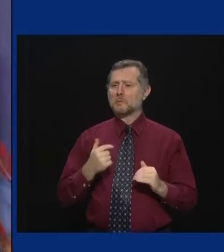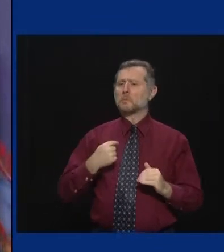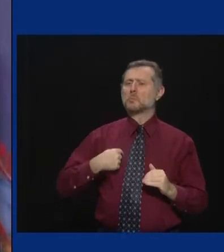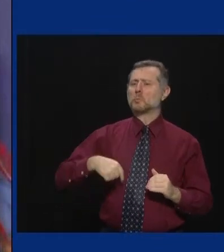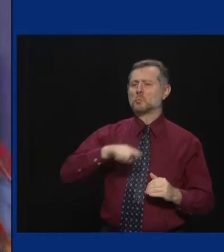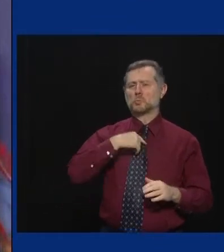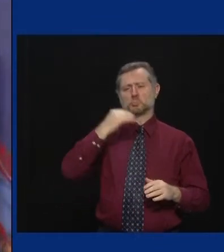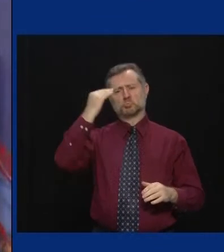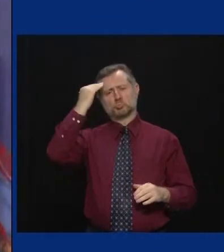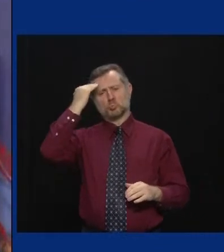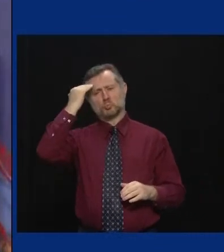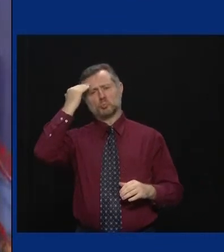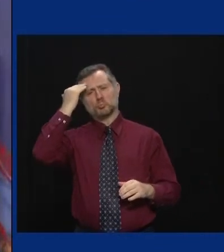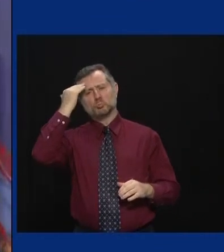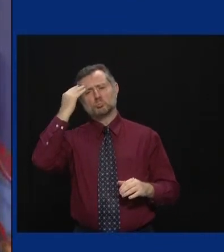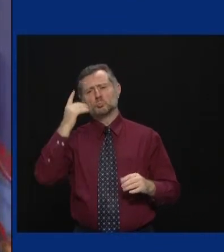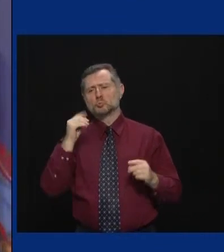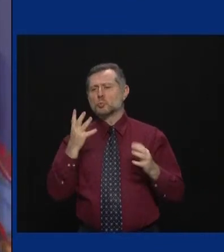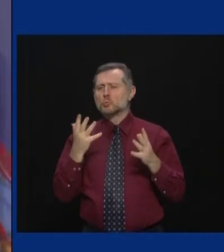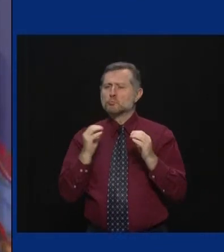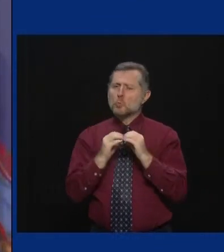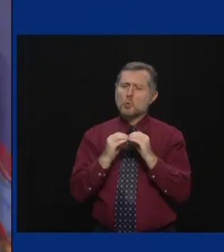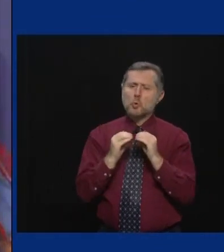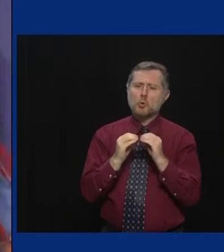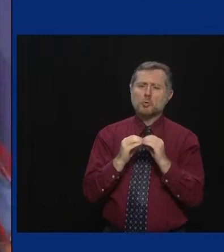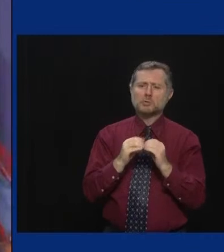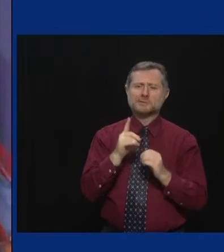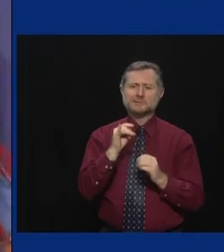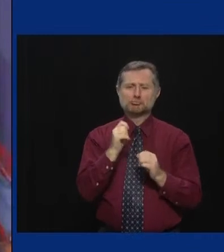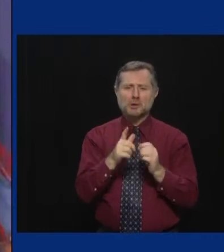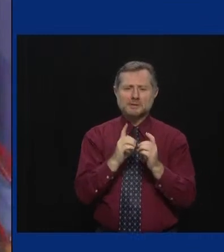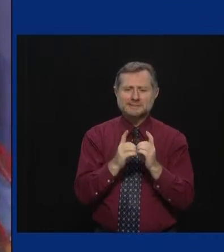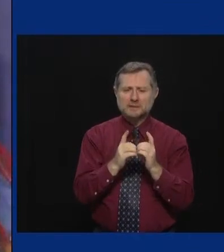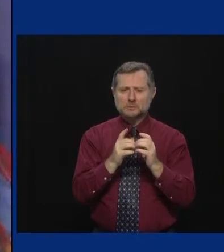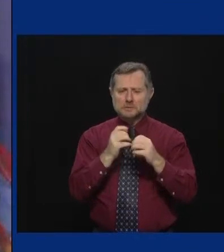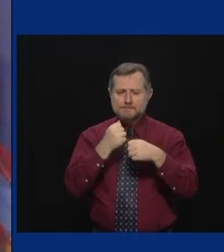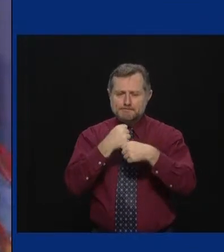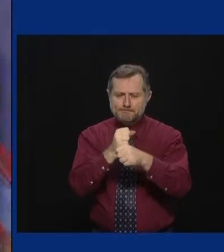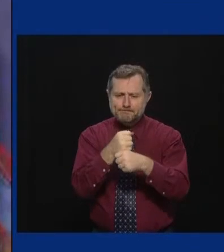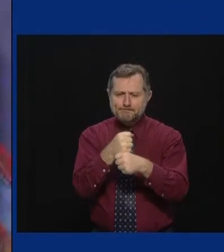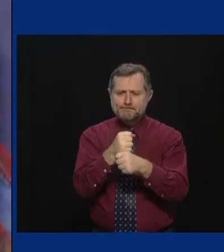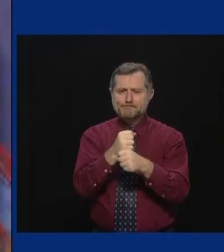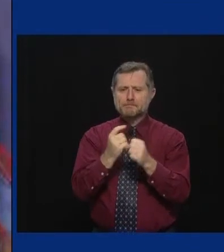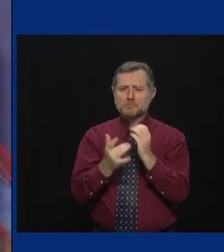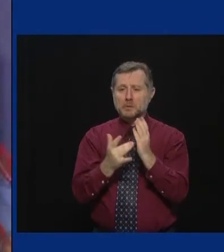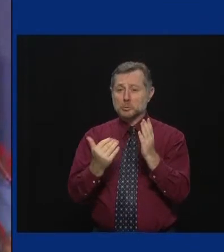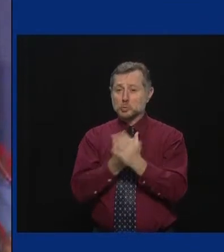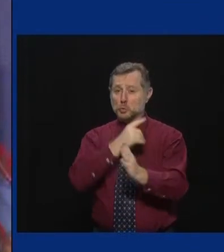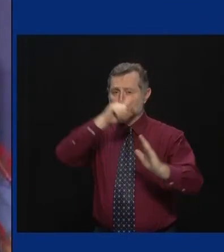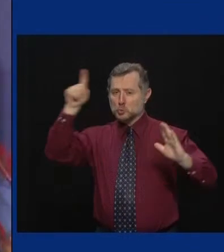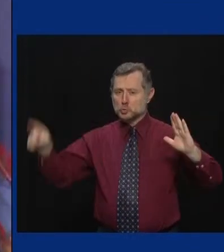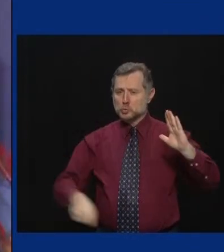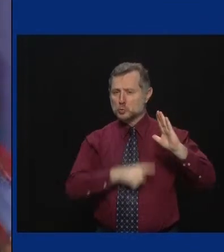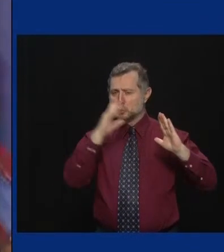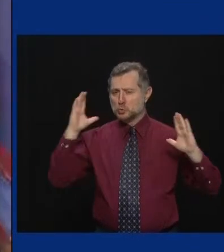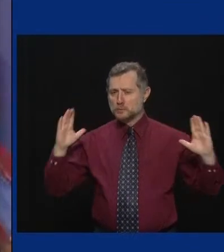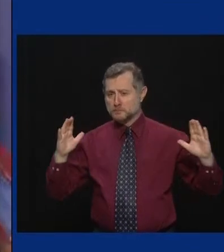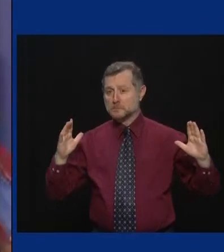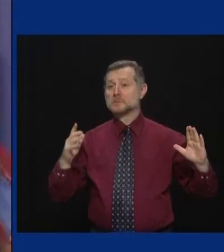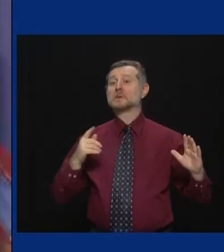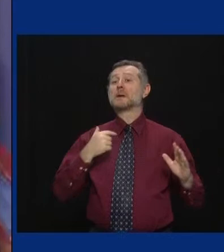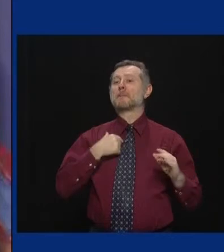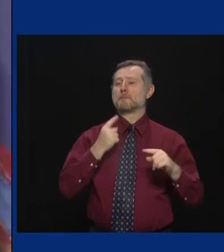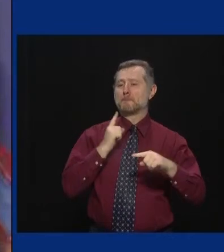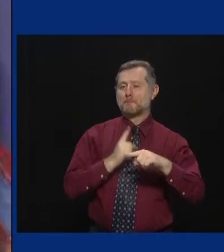We have 13 hydro-powered turbines right here, and we are launching the next generation plant, which is a $1.1